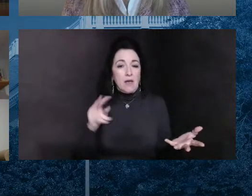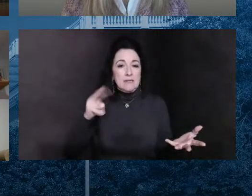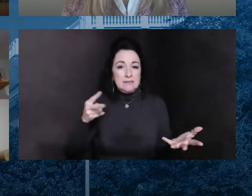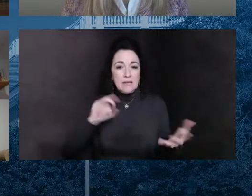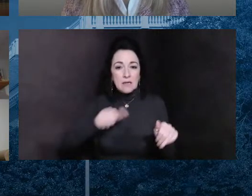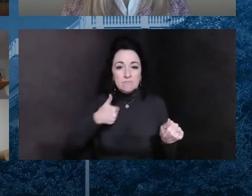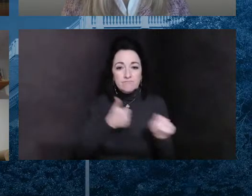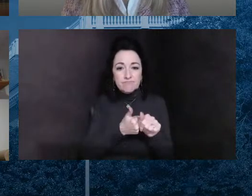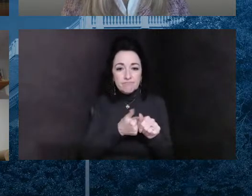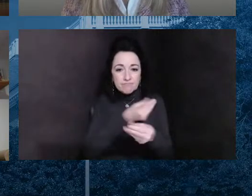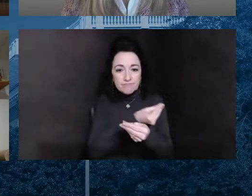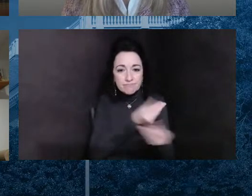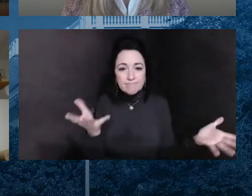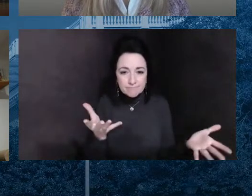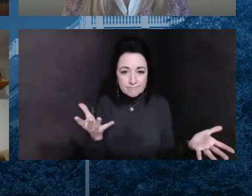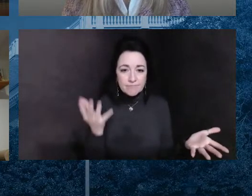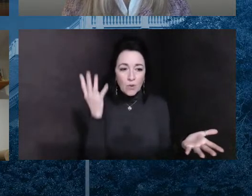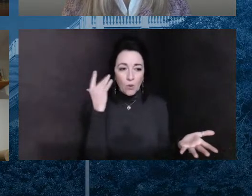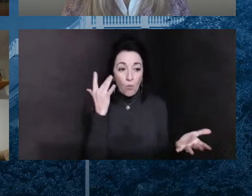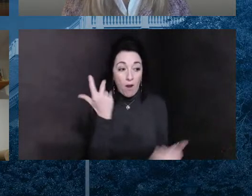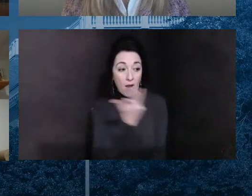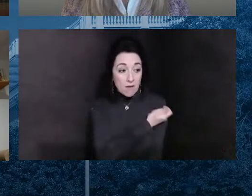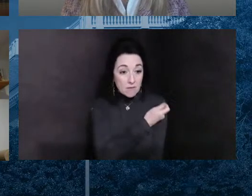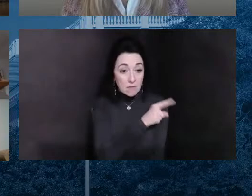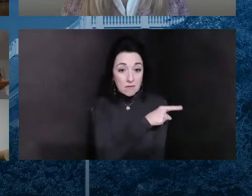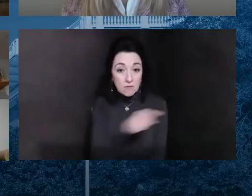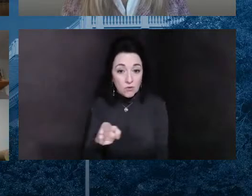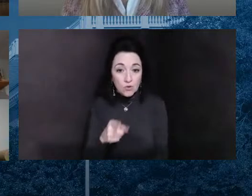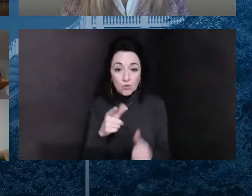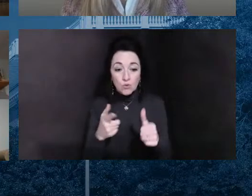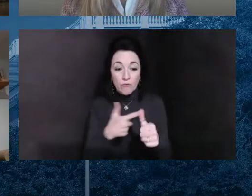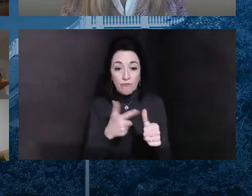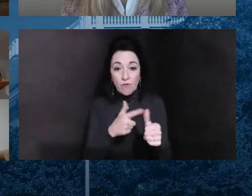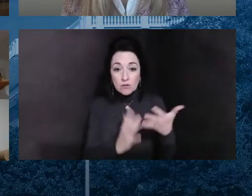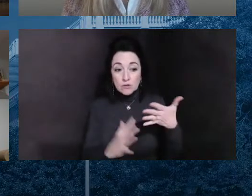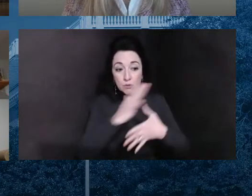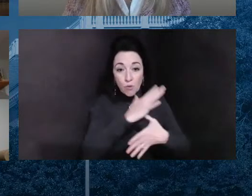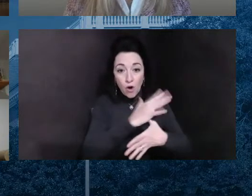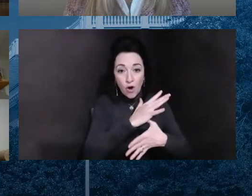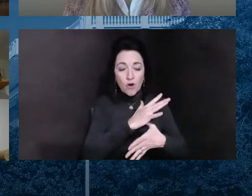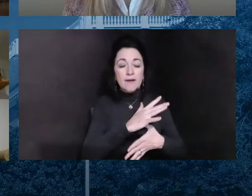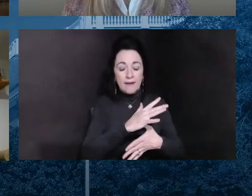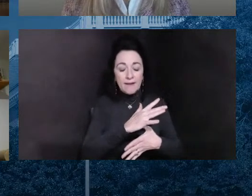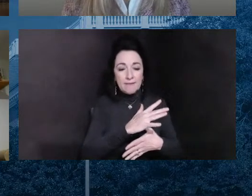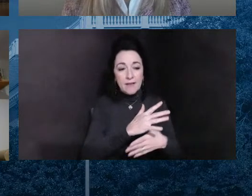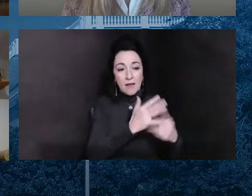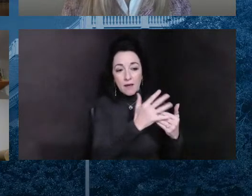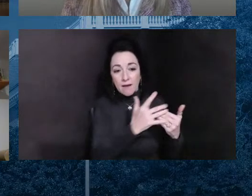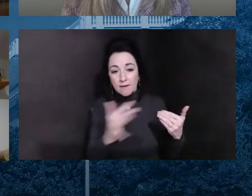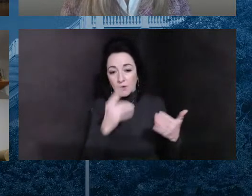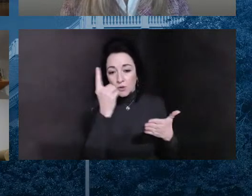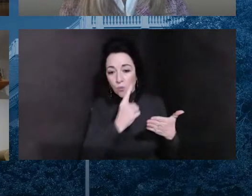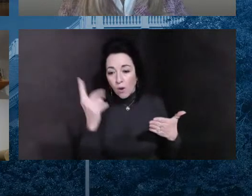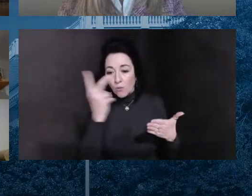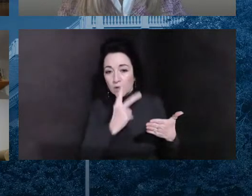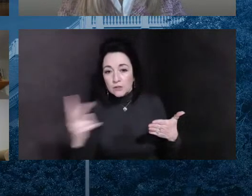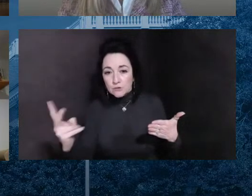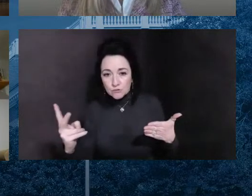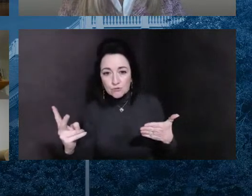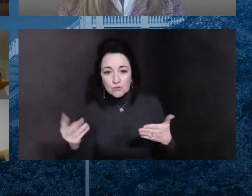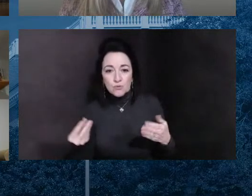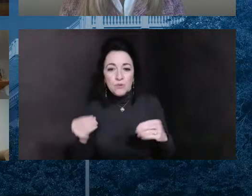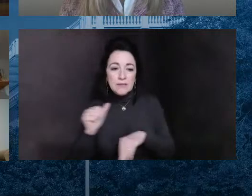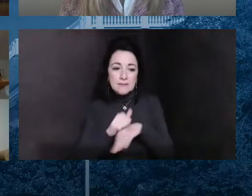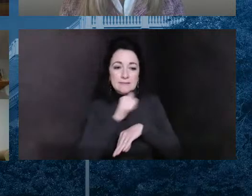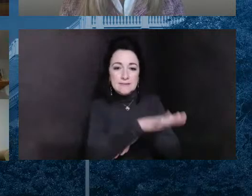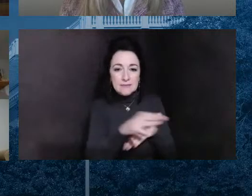can get those vaccines into people's arms in that next week. So there's always going to be a little bit of a flex there. We try to keep